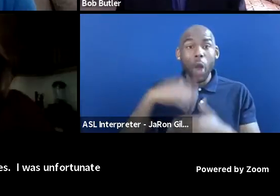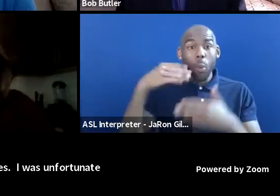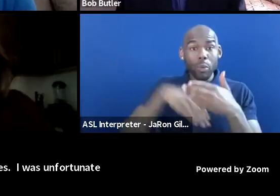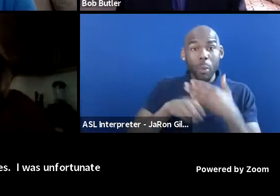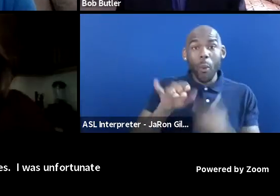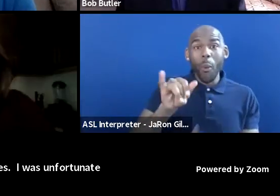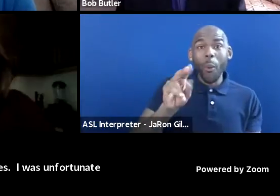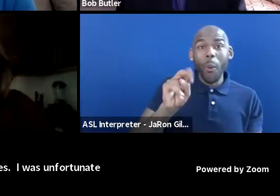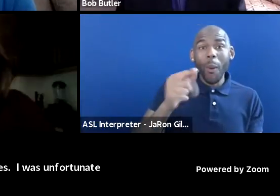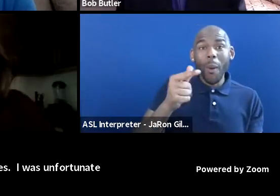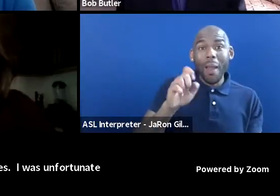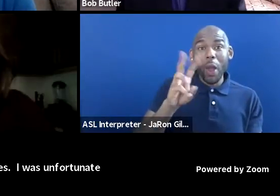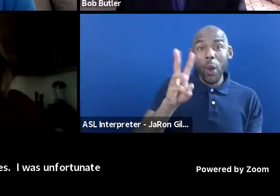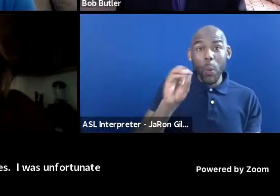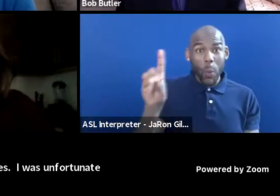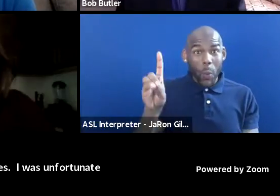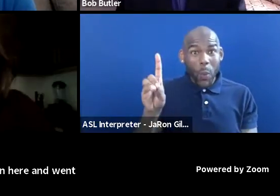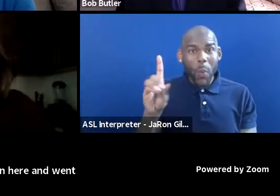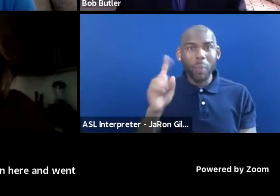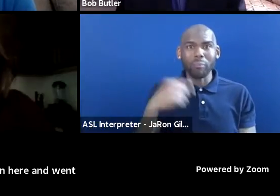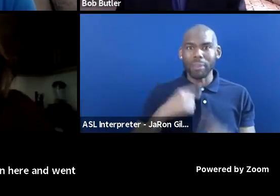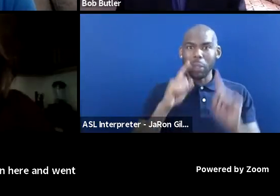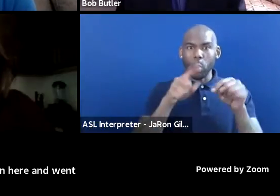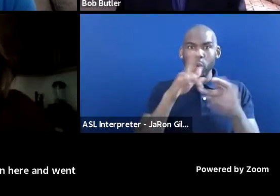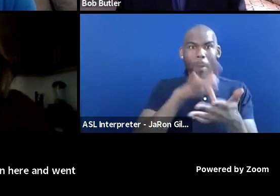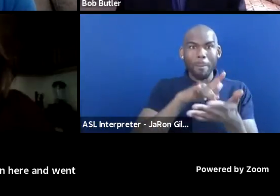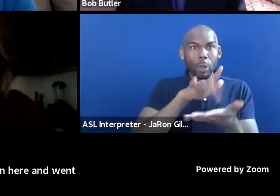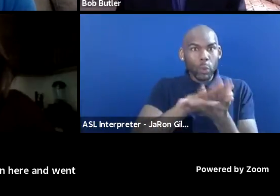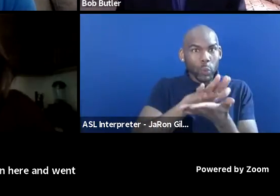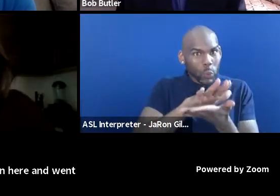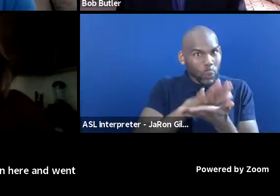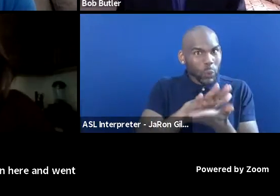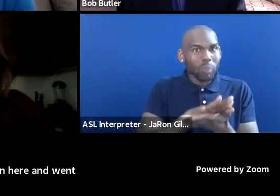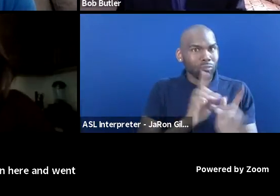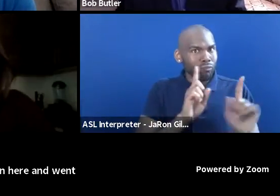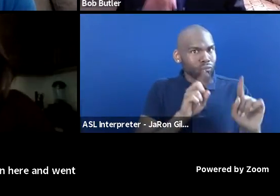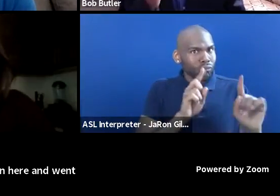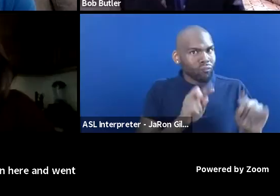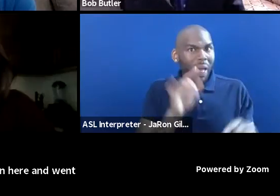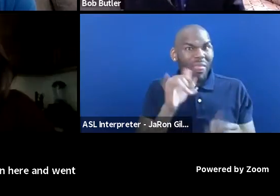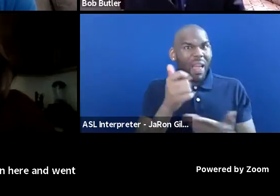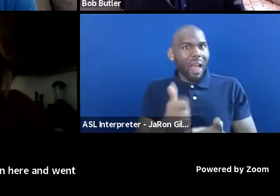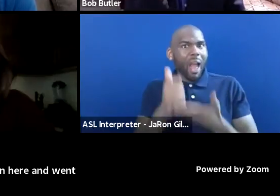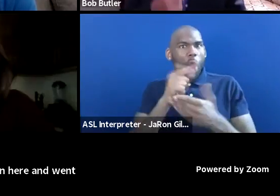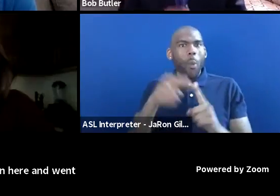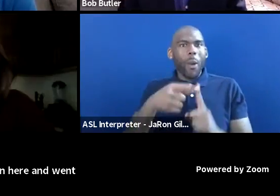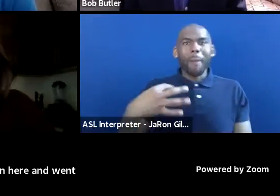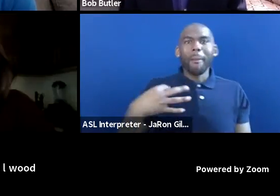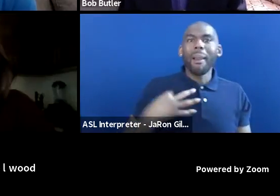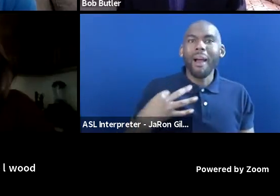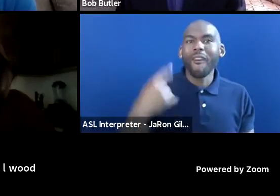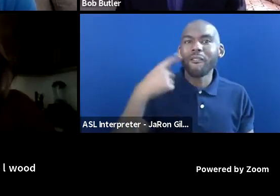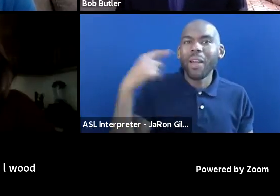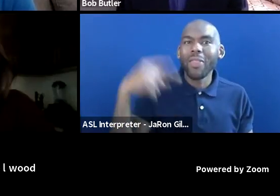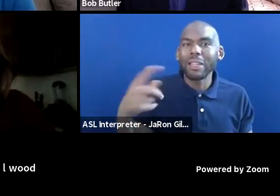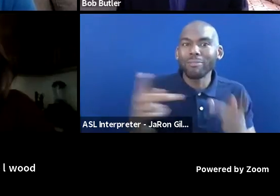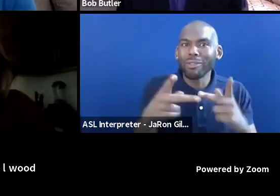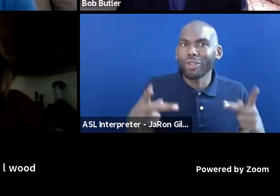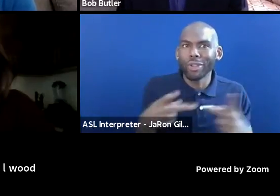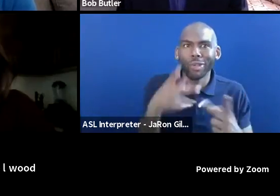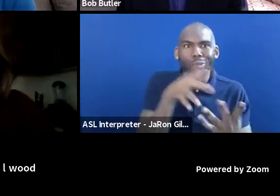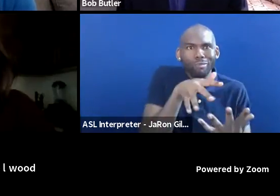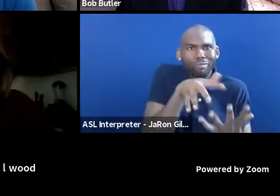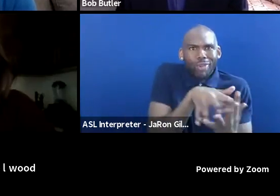Inglewood, and that actually also helped too when applying for this specific position because, I have kind of roots here